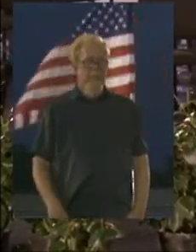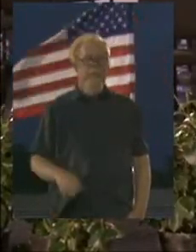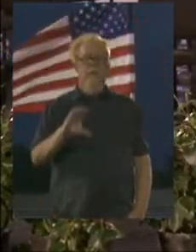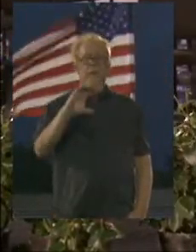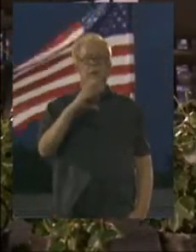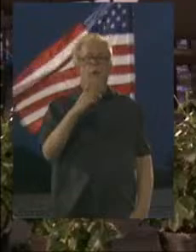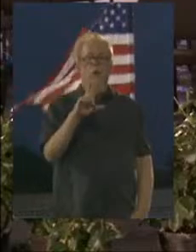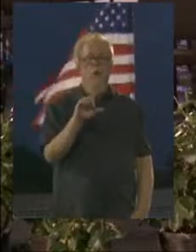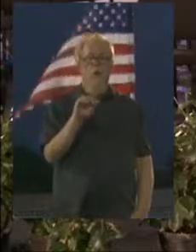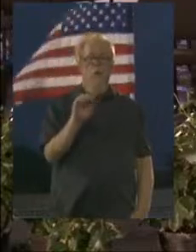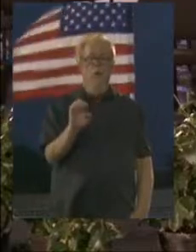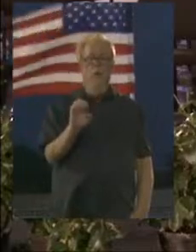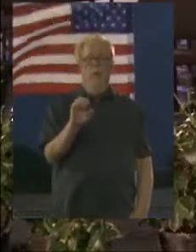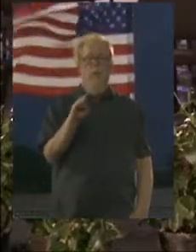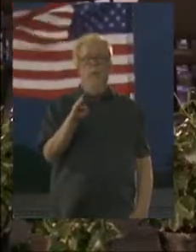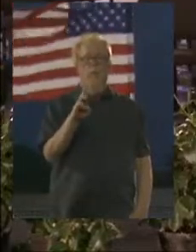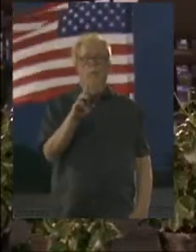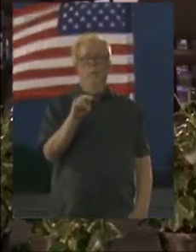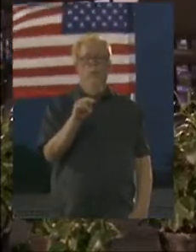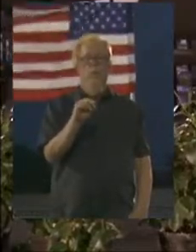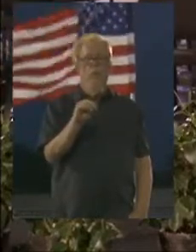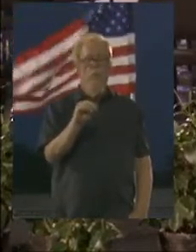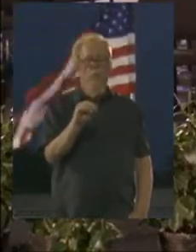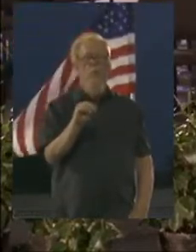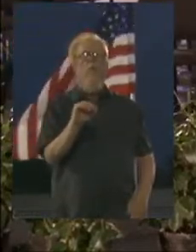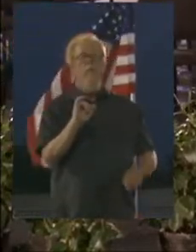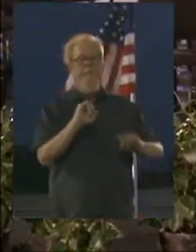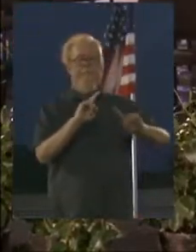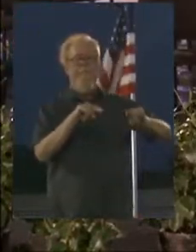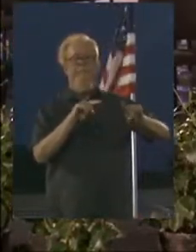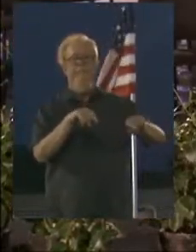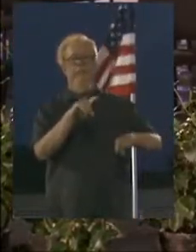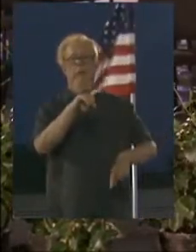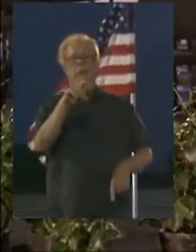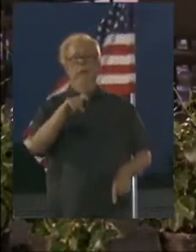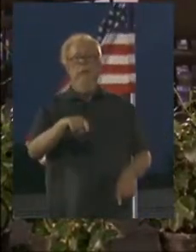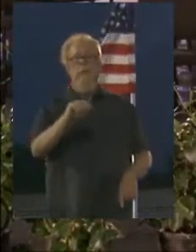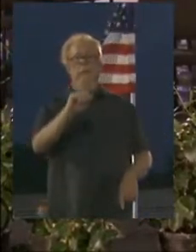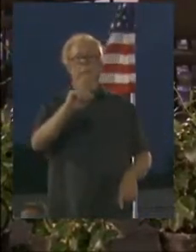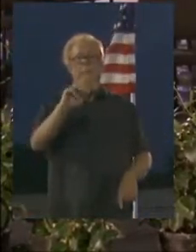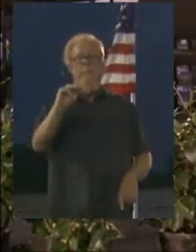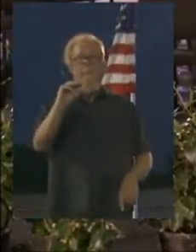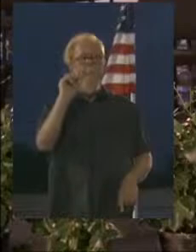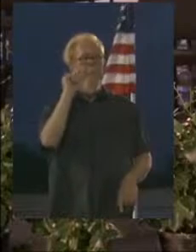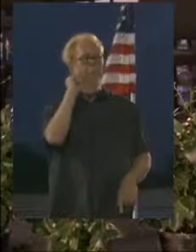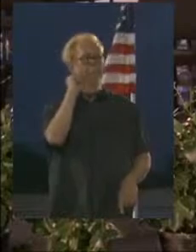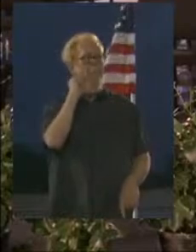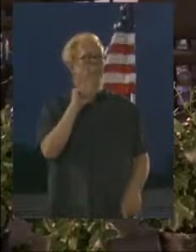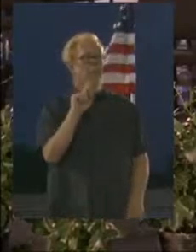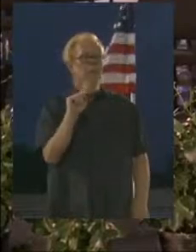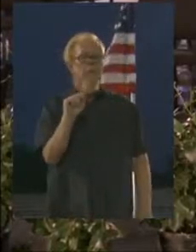Chloe Bruno will be attending Texas A&M University at San Antonio.